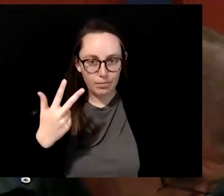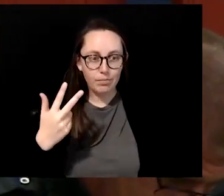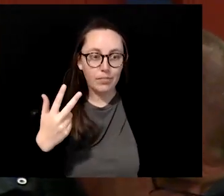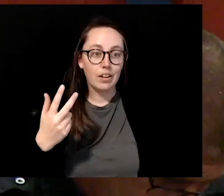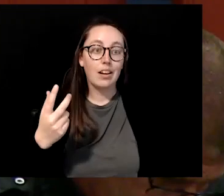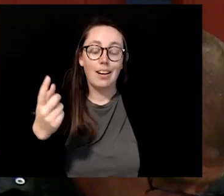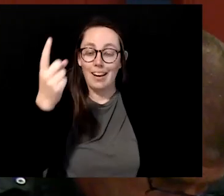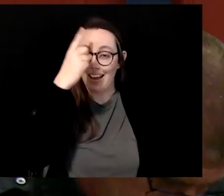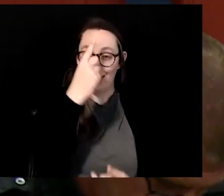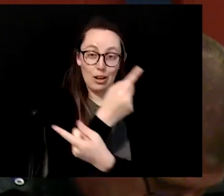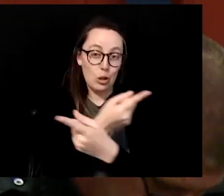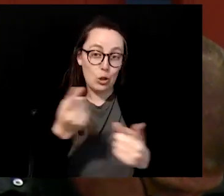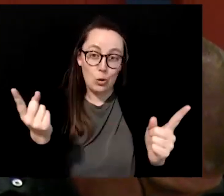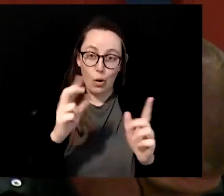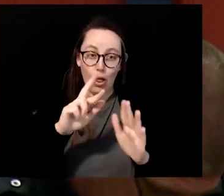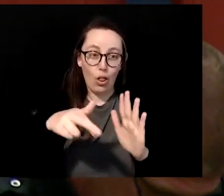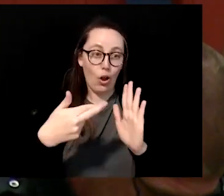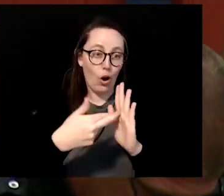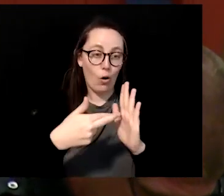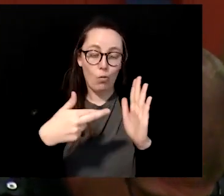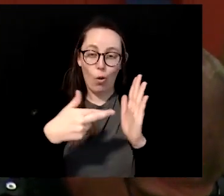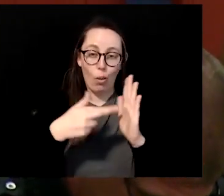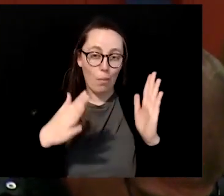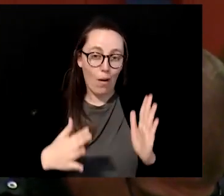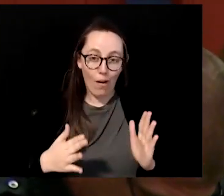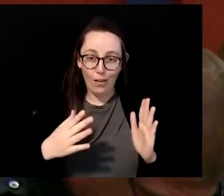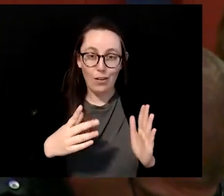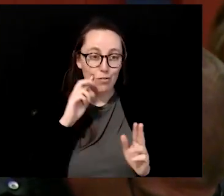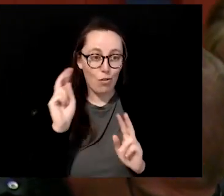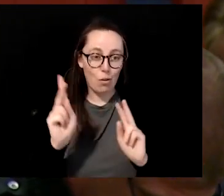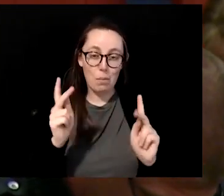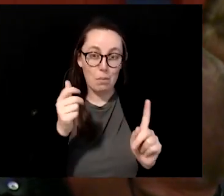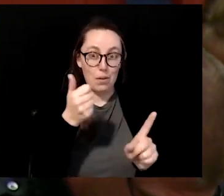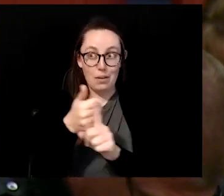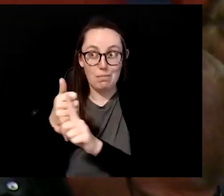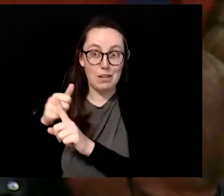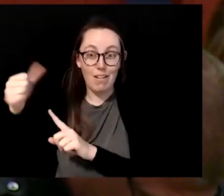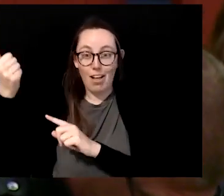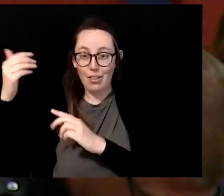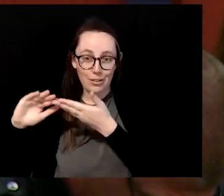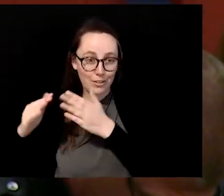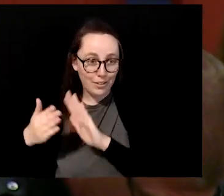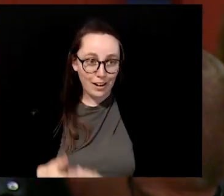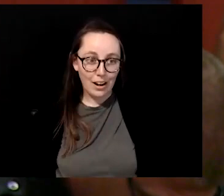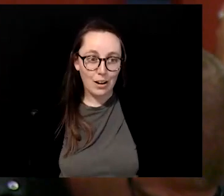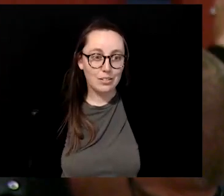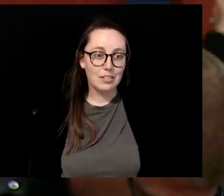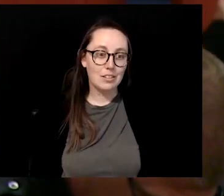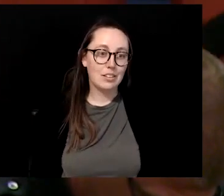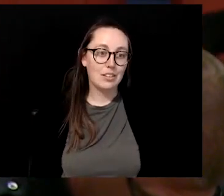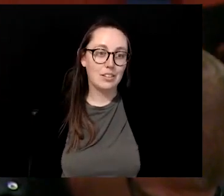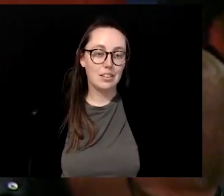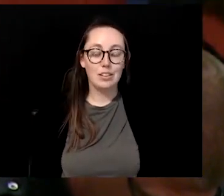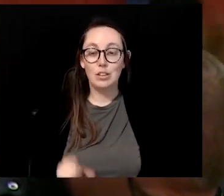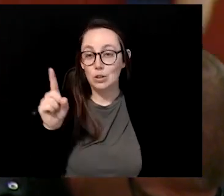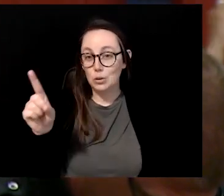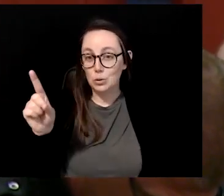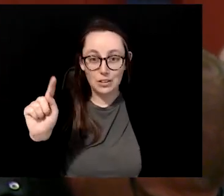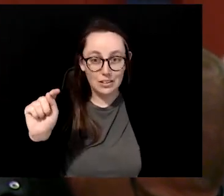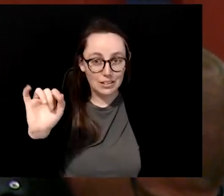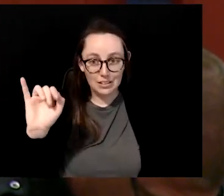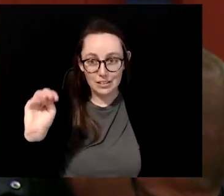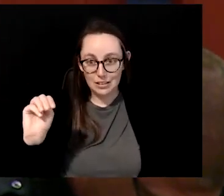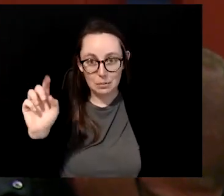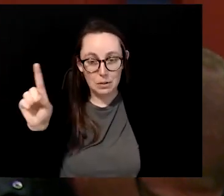for uh people in elective office elsewhere and uh you um Tim said it